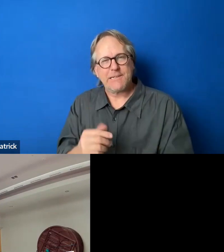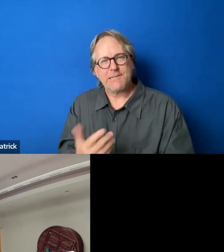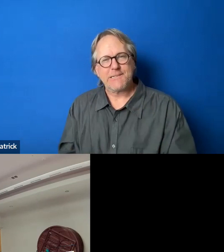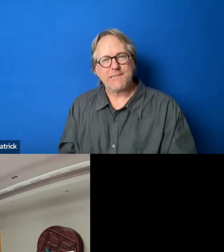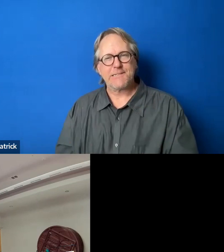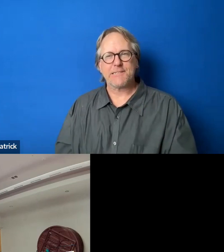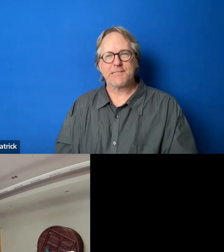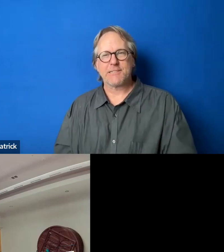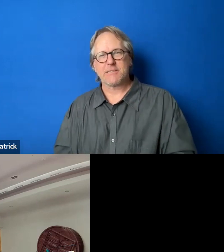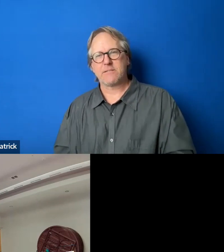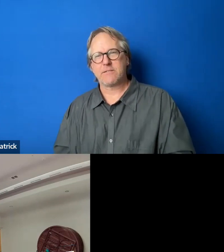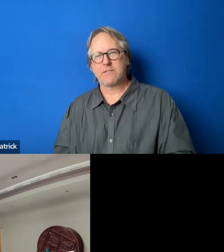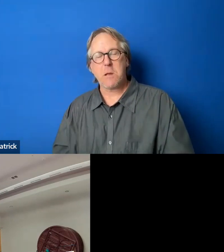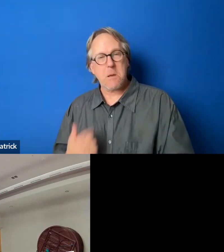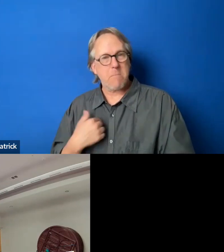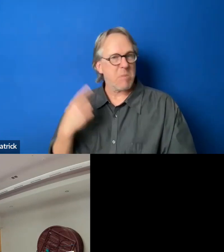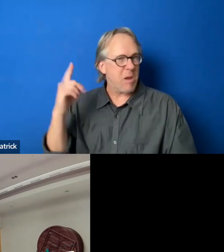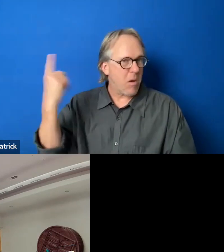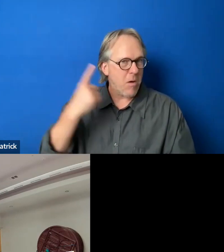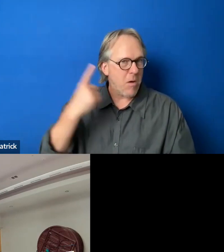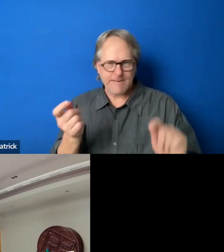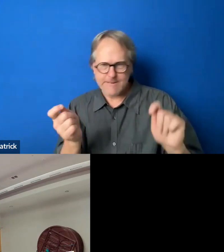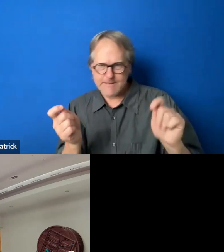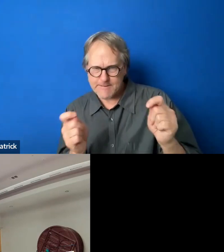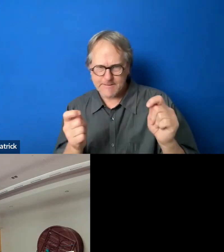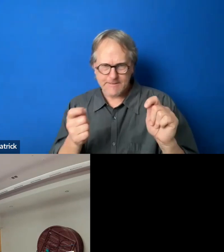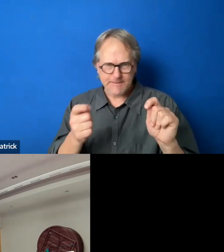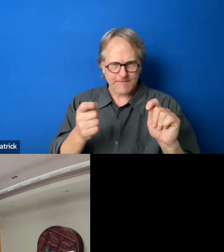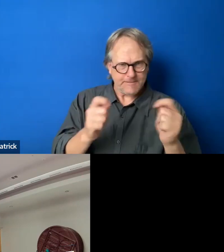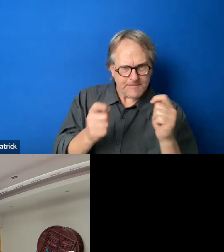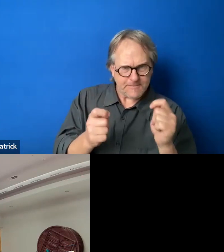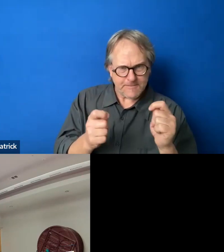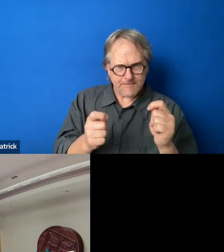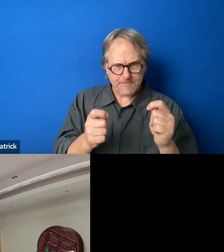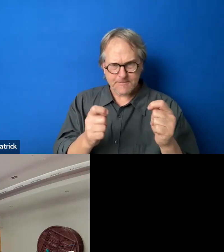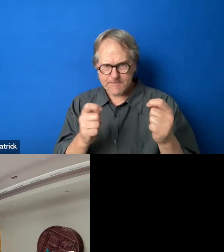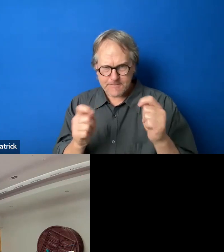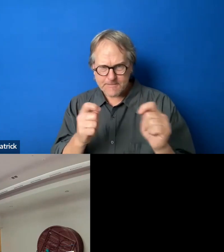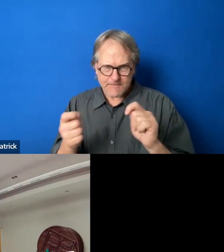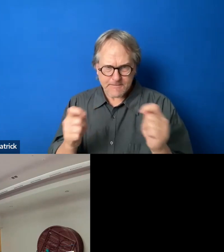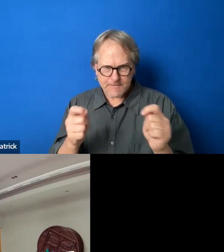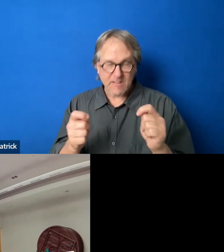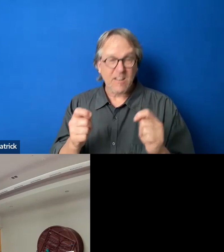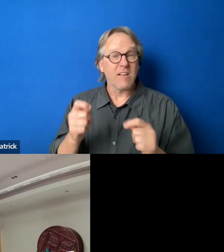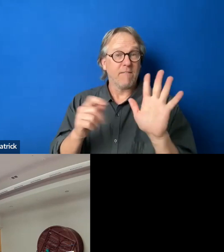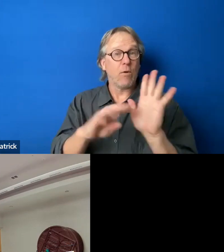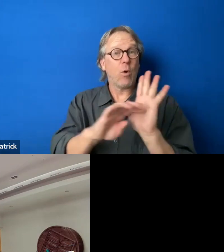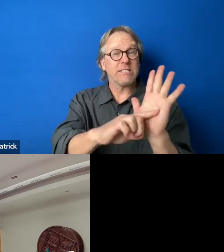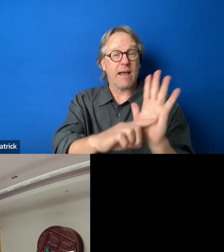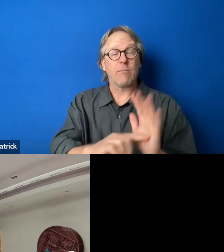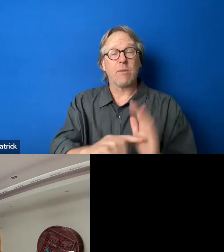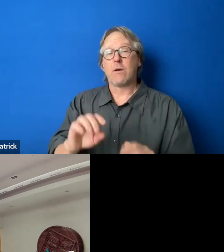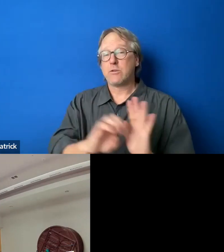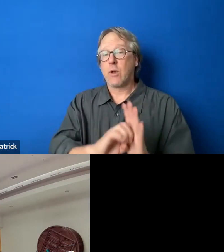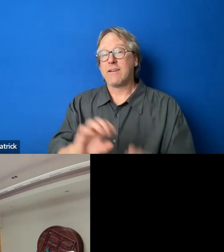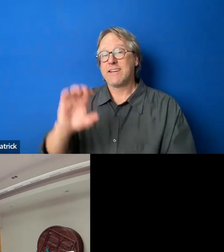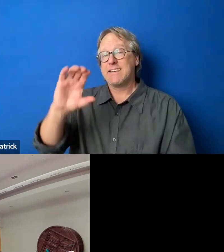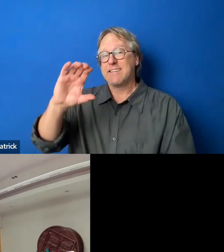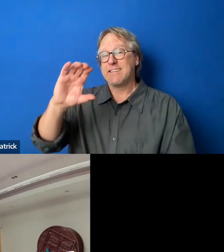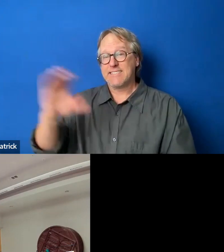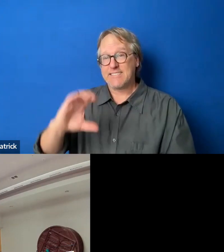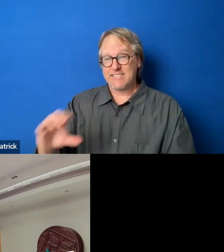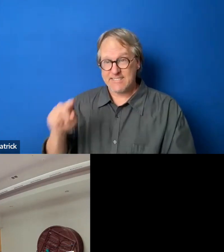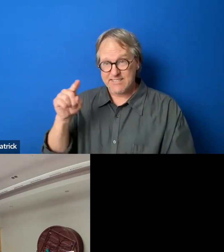I'm always experimenting and trying to accommodate things. Like one of the things that Zoom does not do, right, is give captions